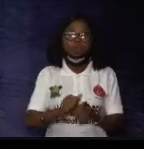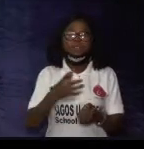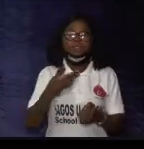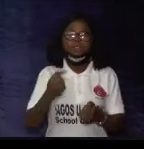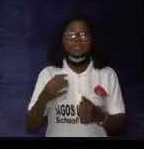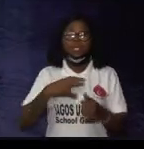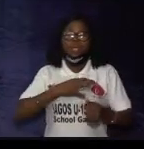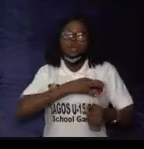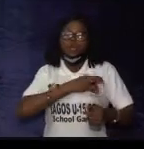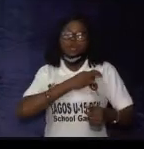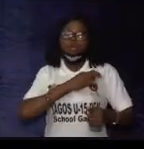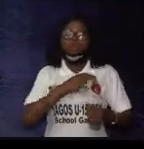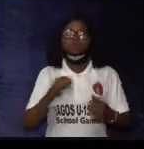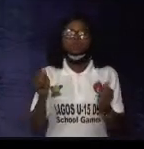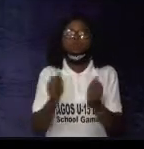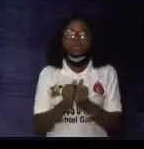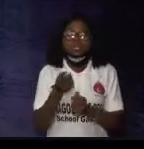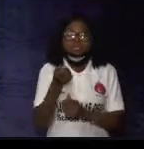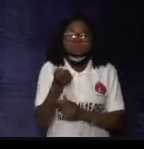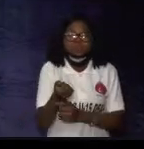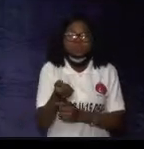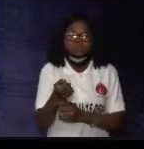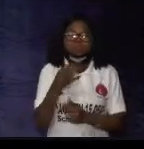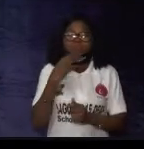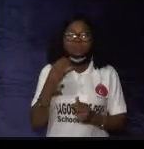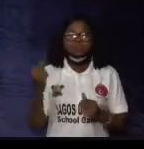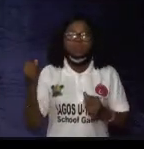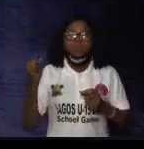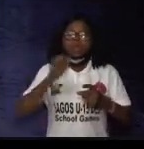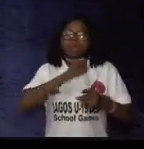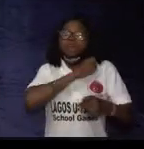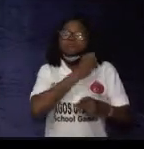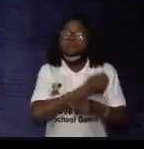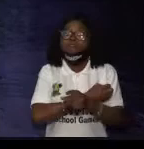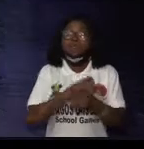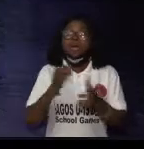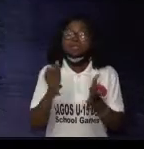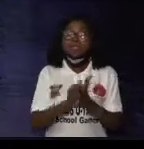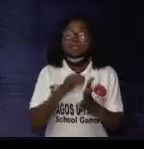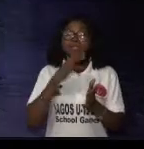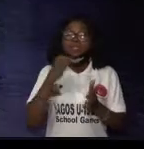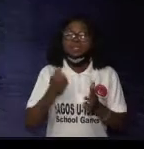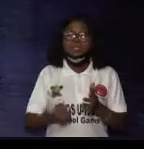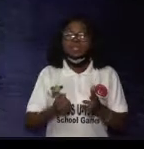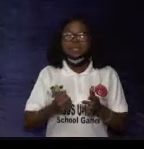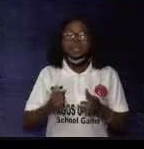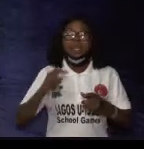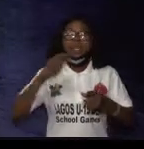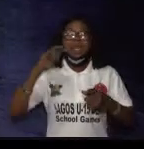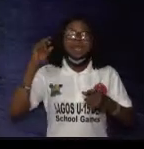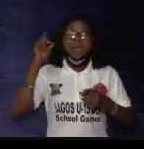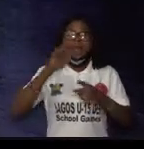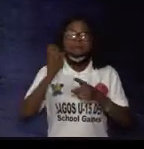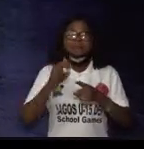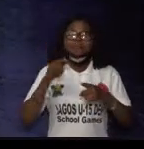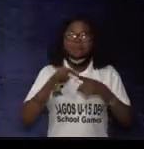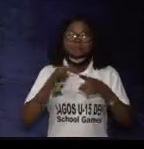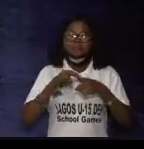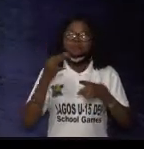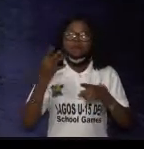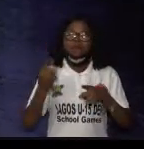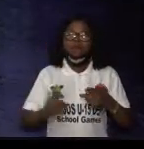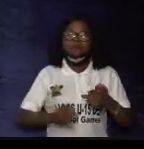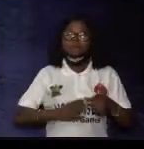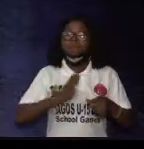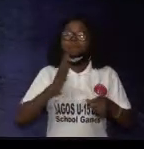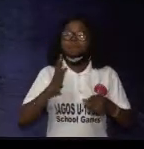the clothes hurriedly with little effort. That is adverbial clause of manner, how she did